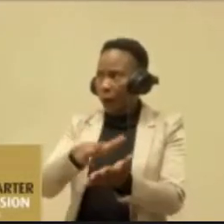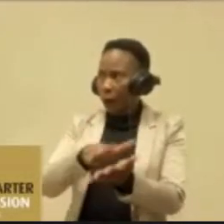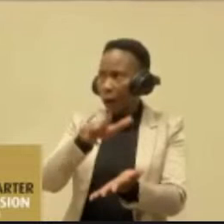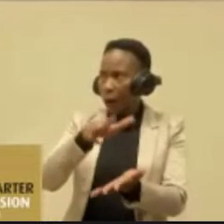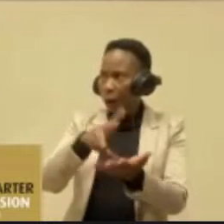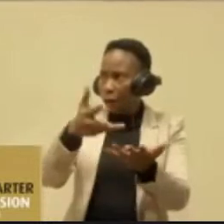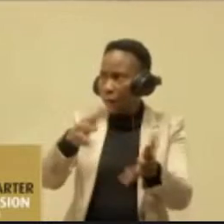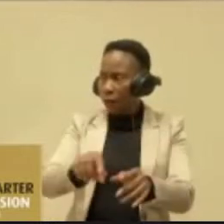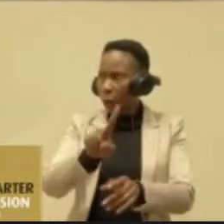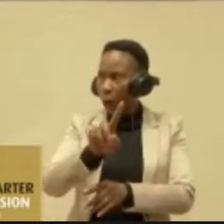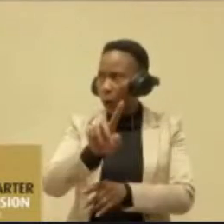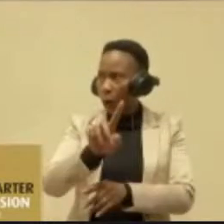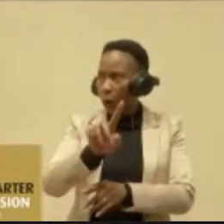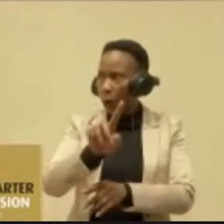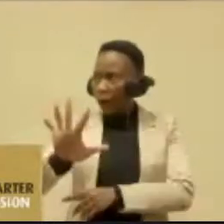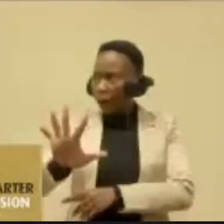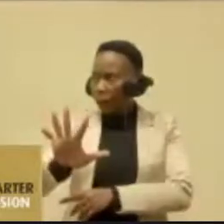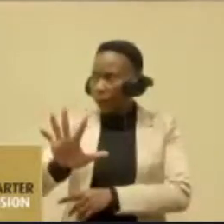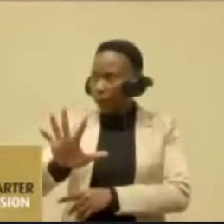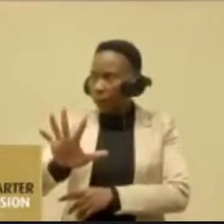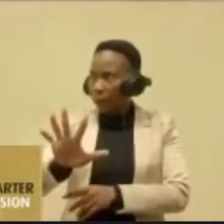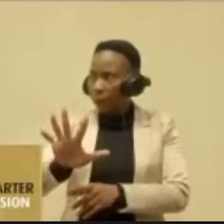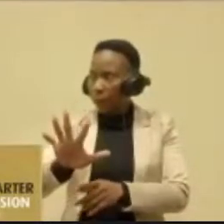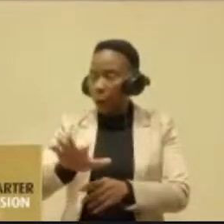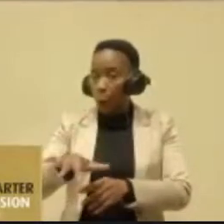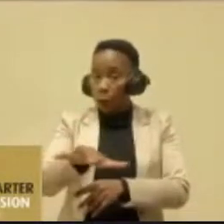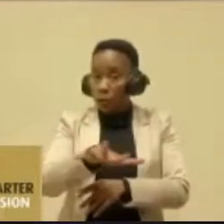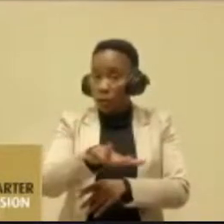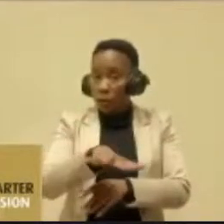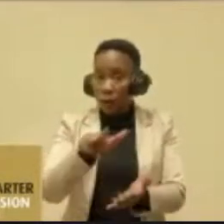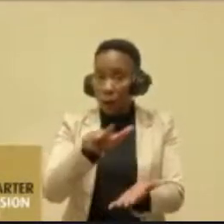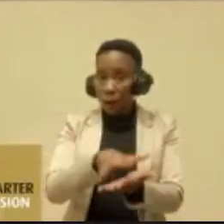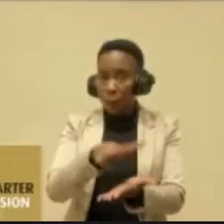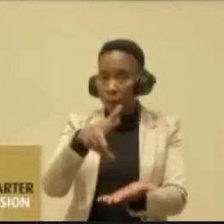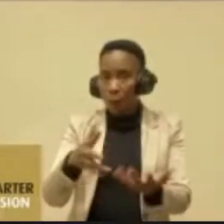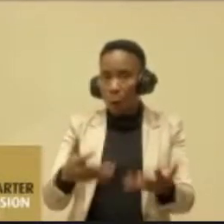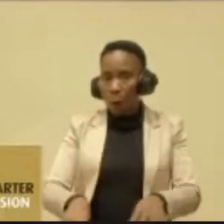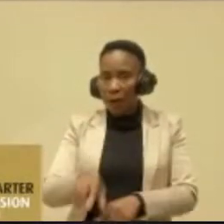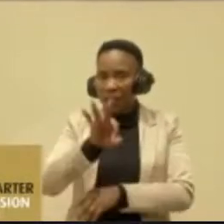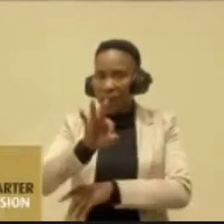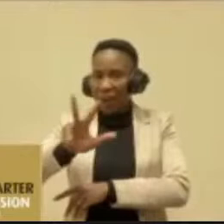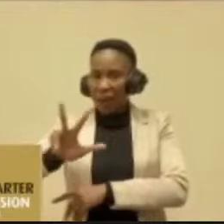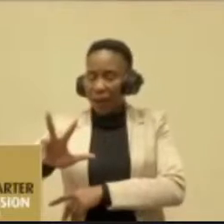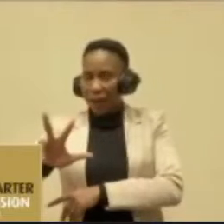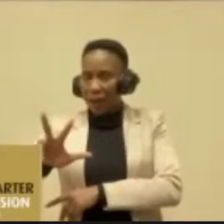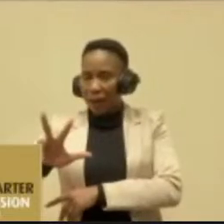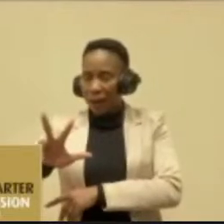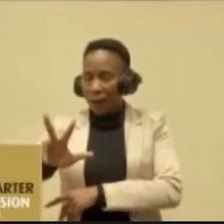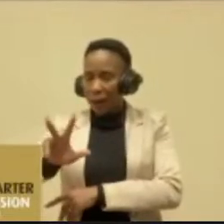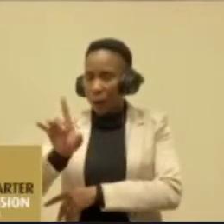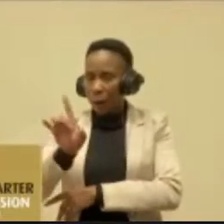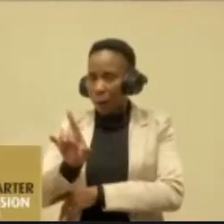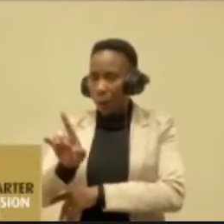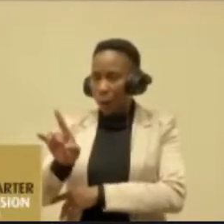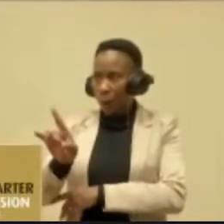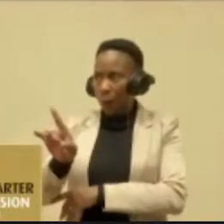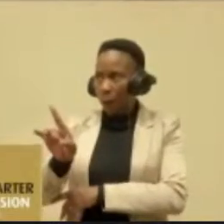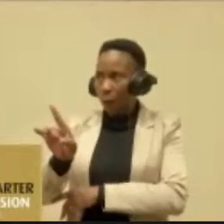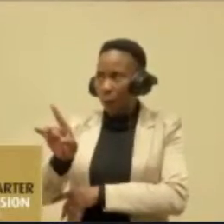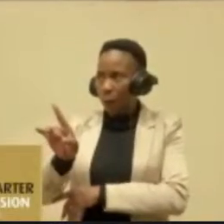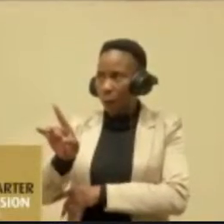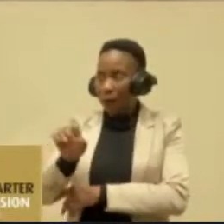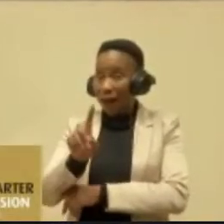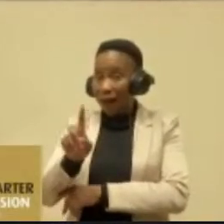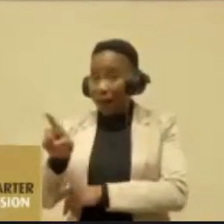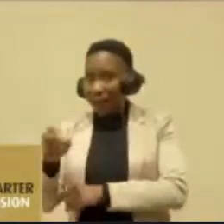115. conditional approval is only 38. the ones that needs a